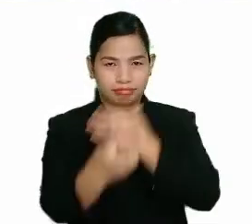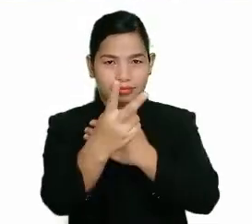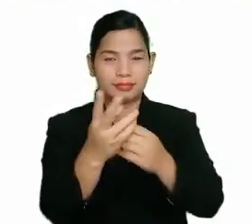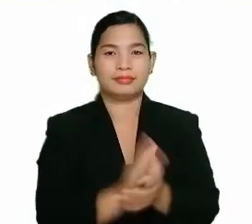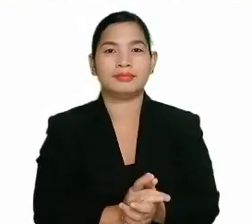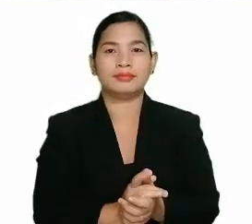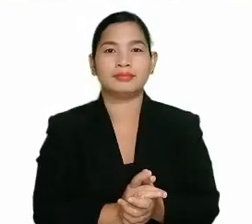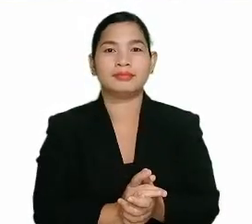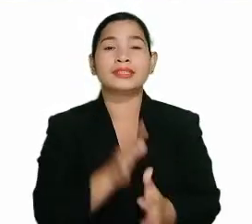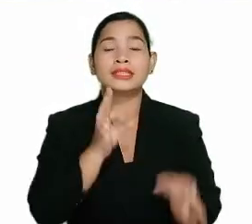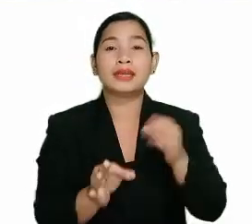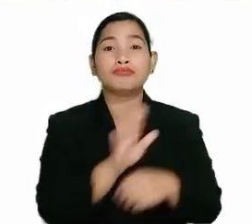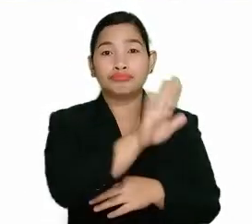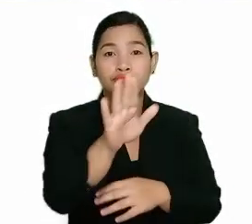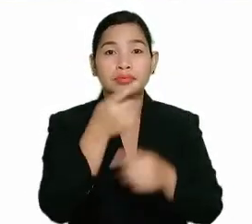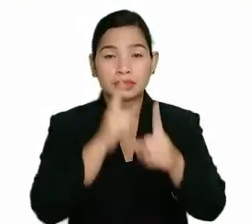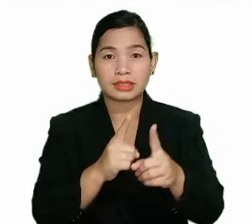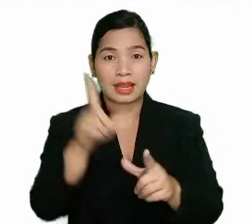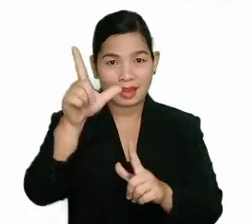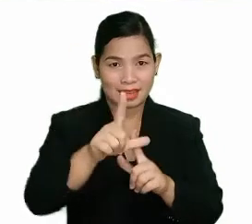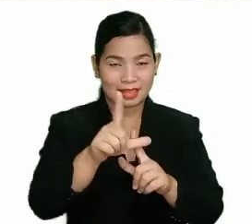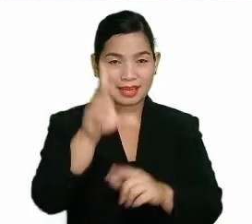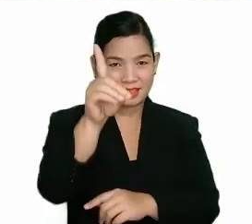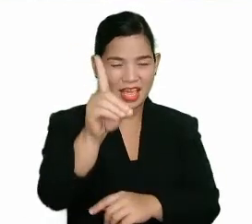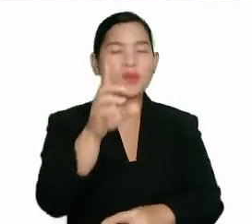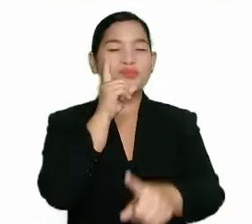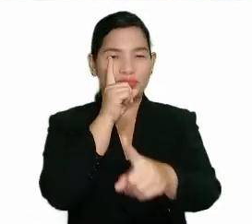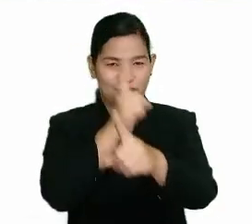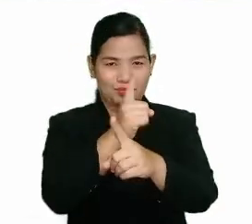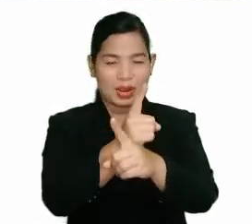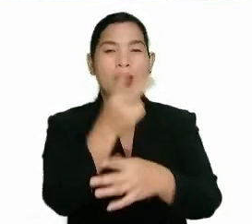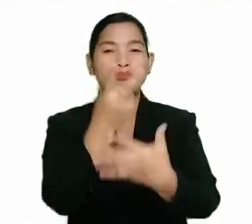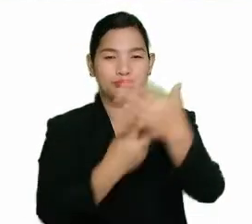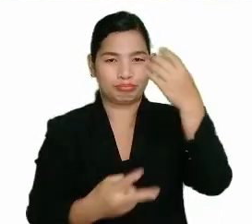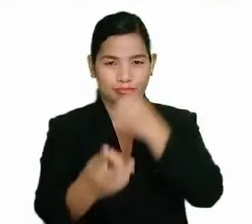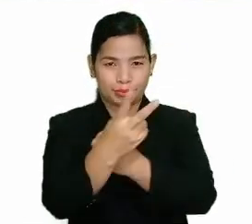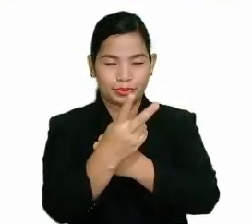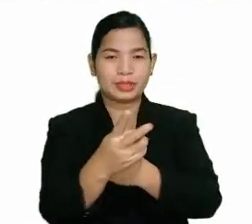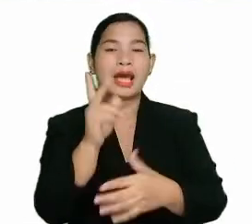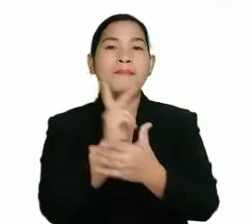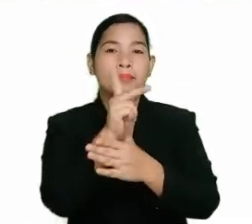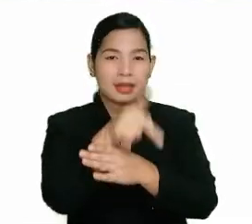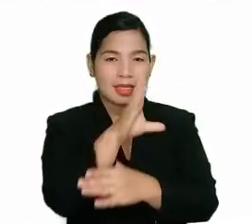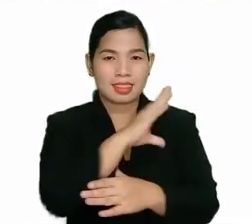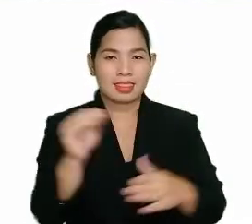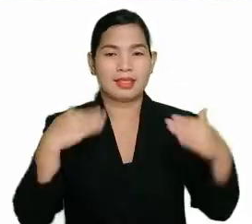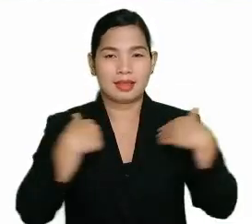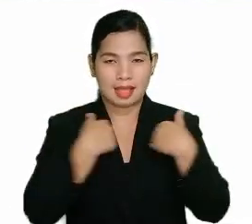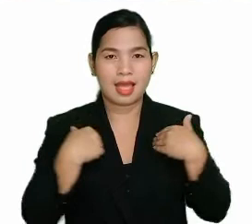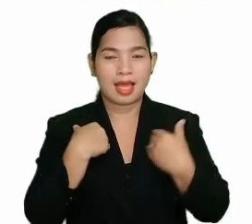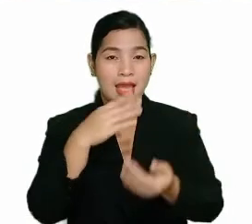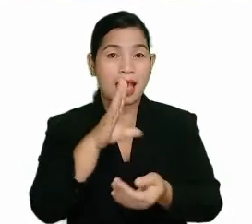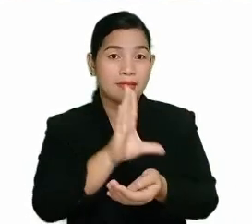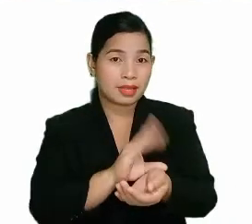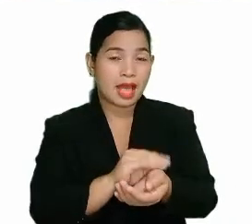If your answer is letter D, then you are correct. Both animals and plant cells have